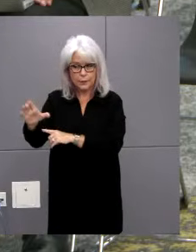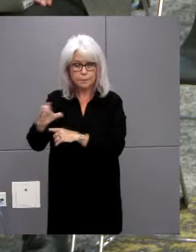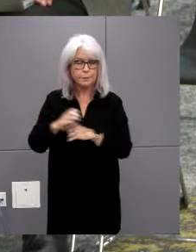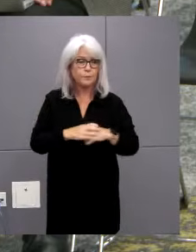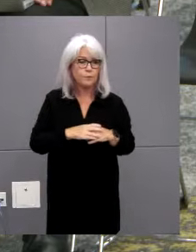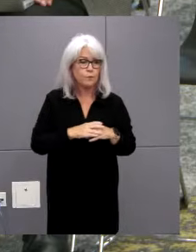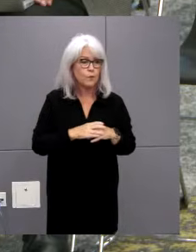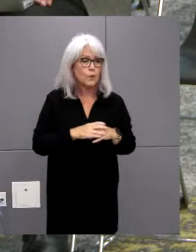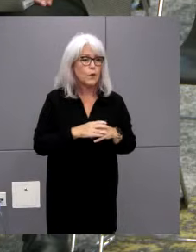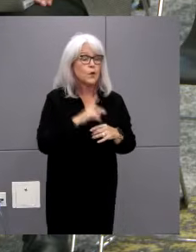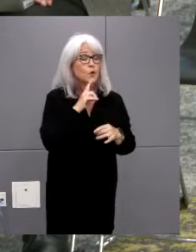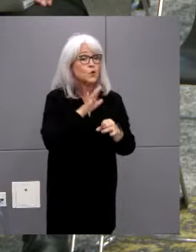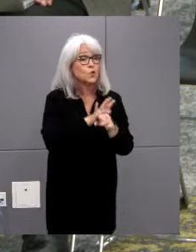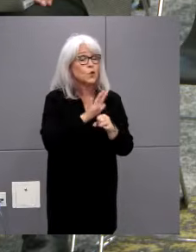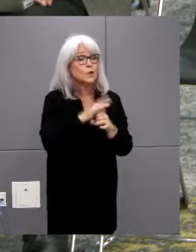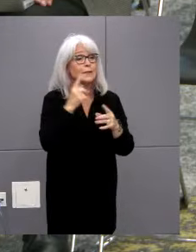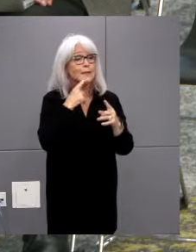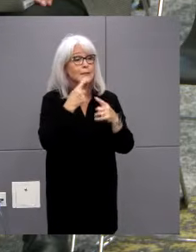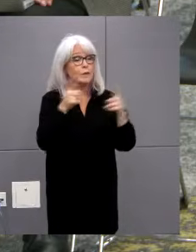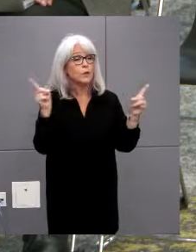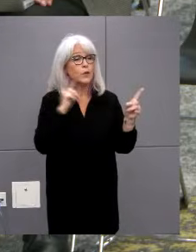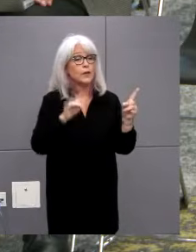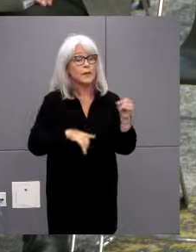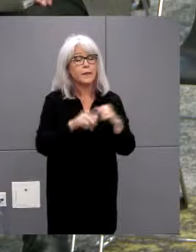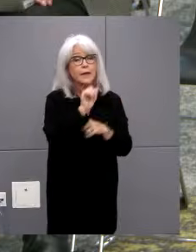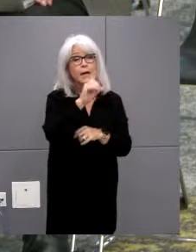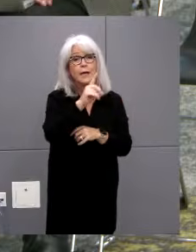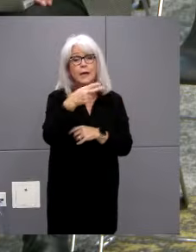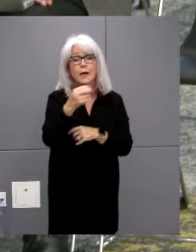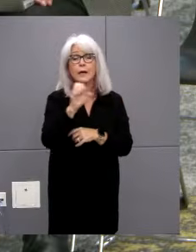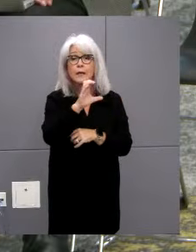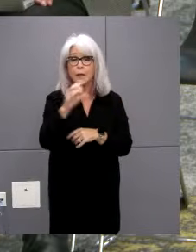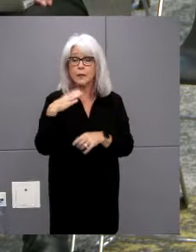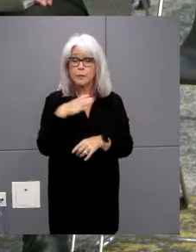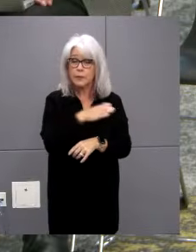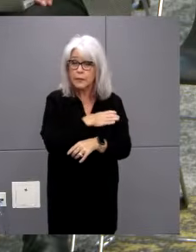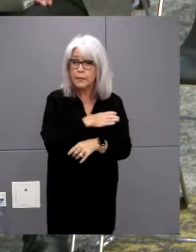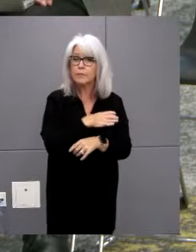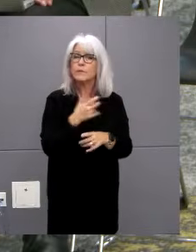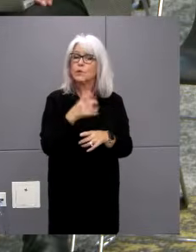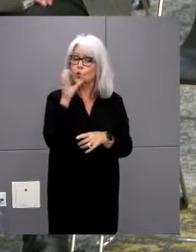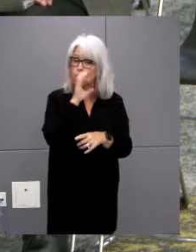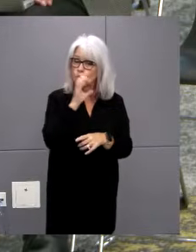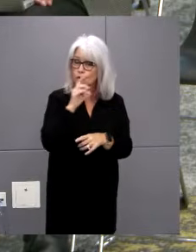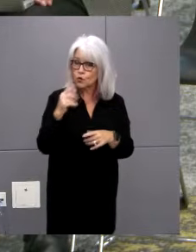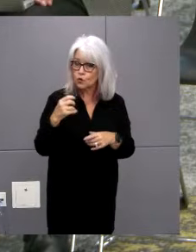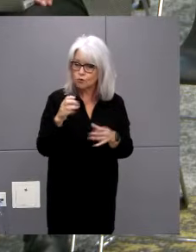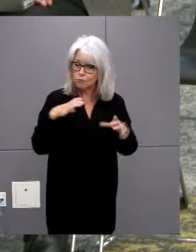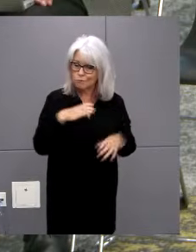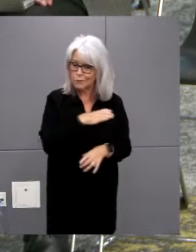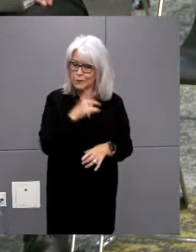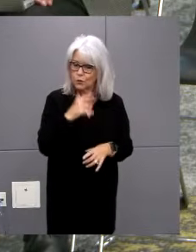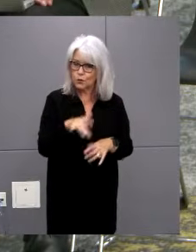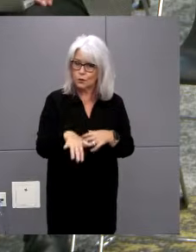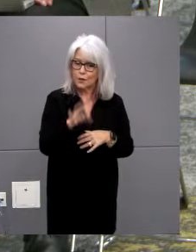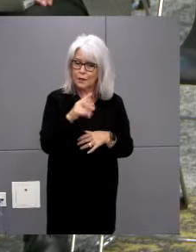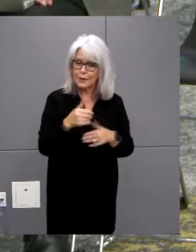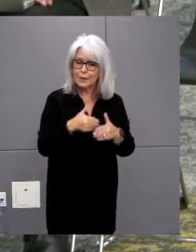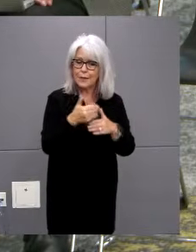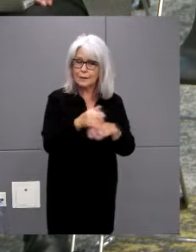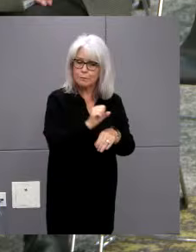provided sworn testimony that the sole purpose of the ad hoc committee was to identify and recommend a search committee to find the next permanent college